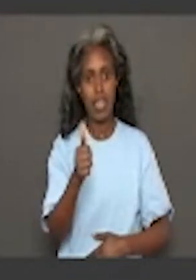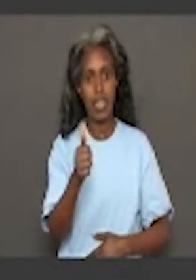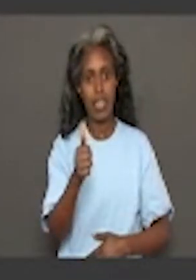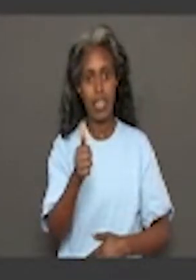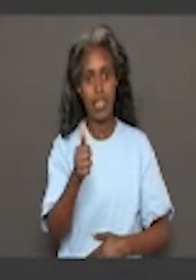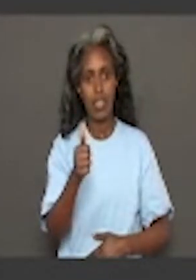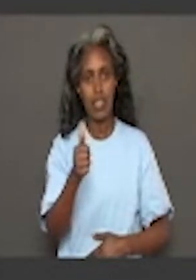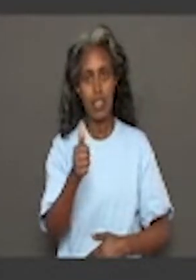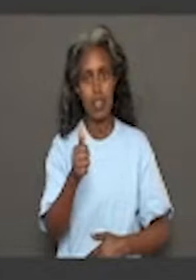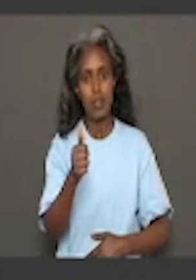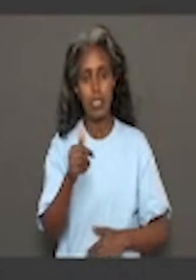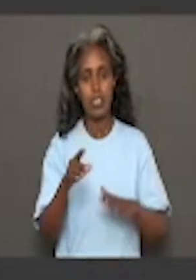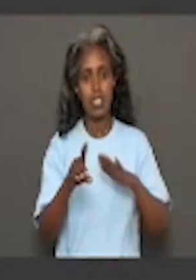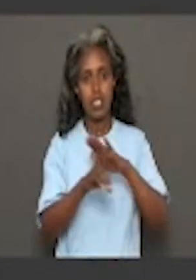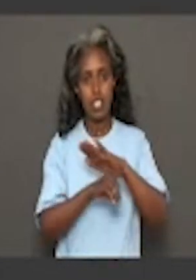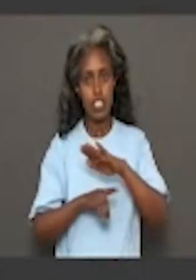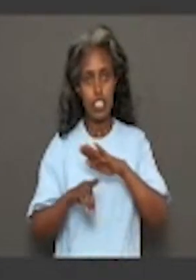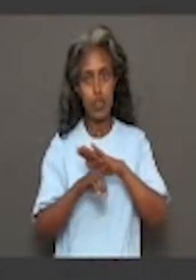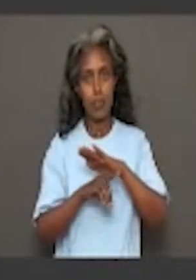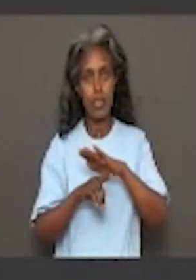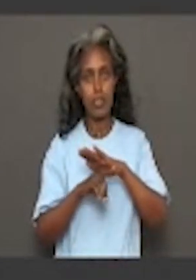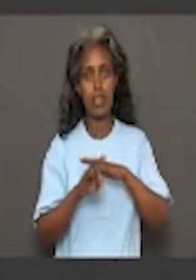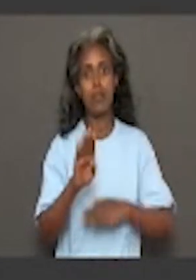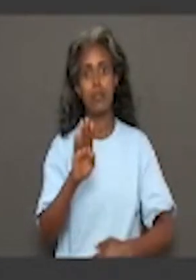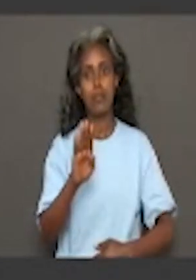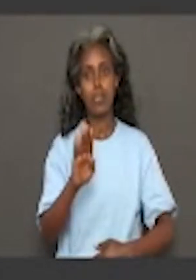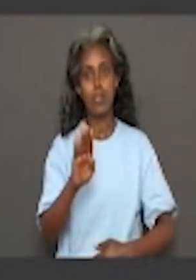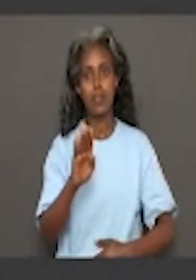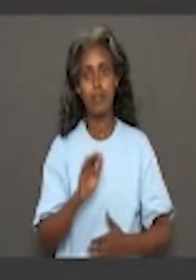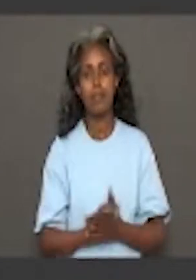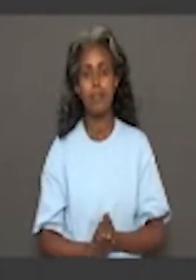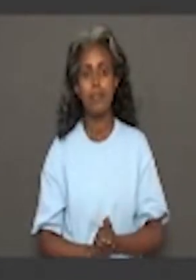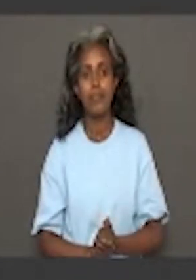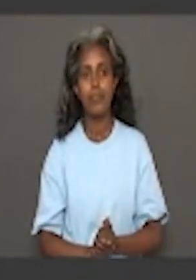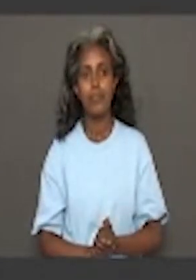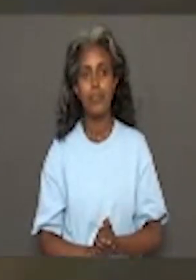a by the denominator b.